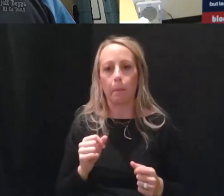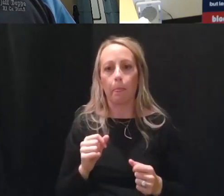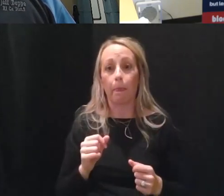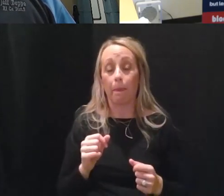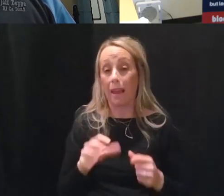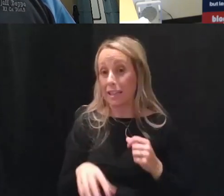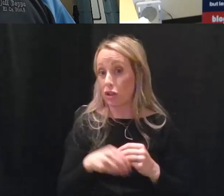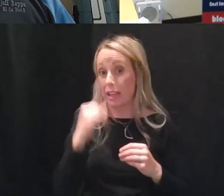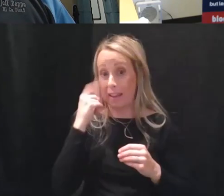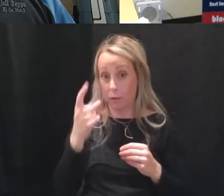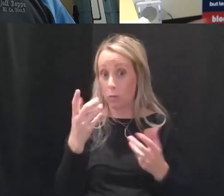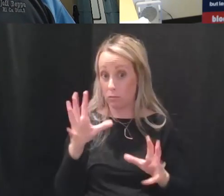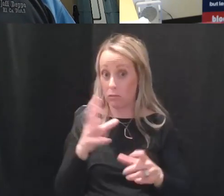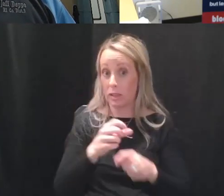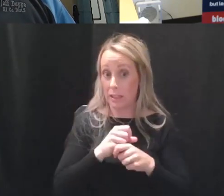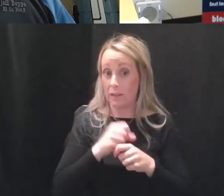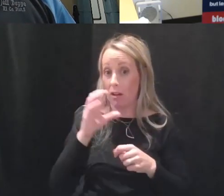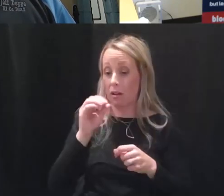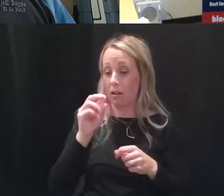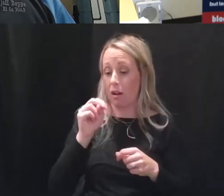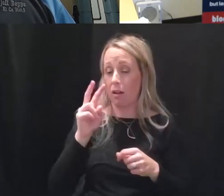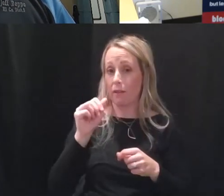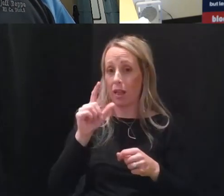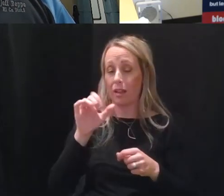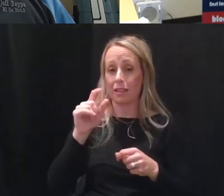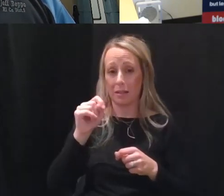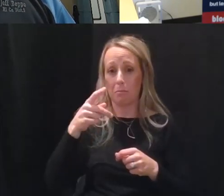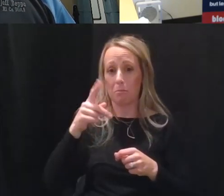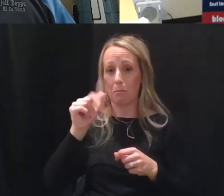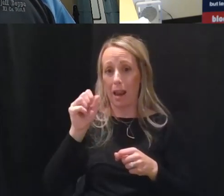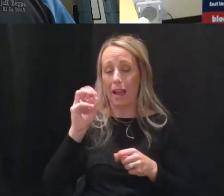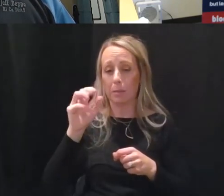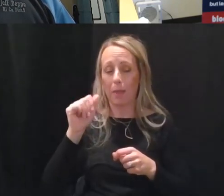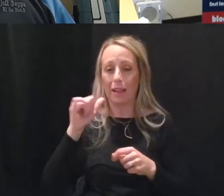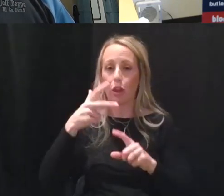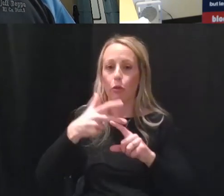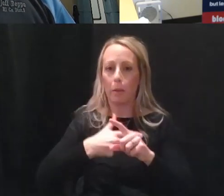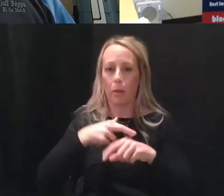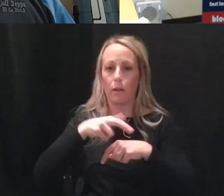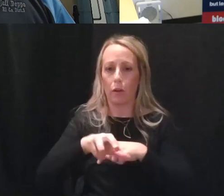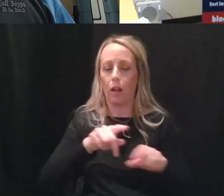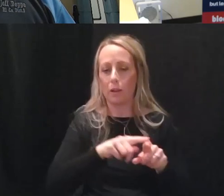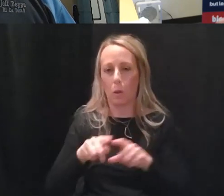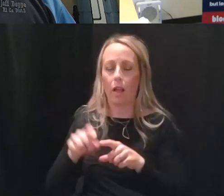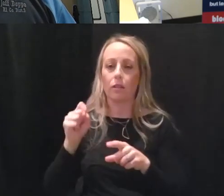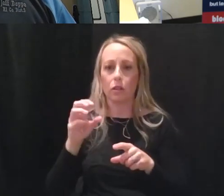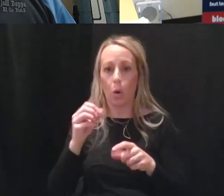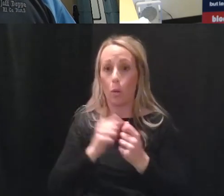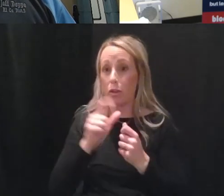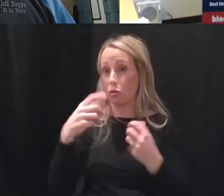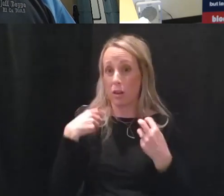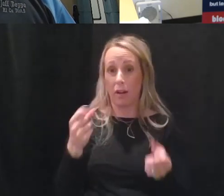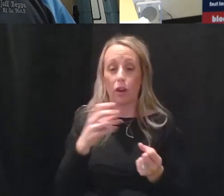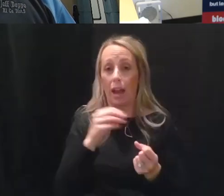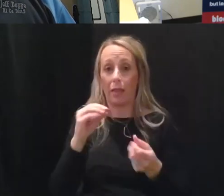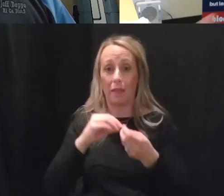receive convalescent plasma, that is a 3-month deferral there. So we have to wait till that time elapses. But with your recovery and the